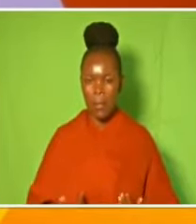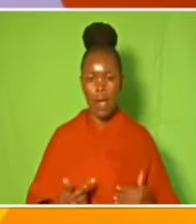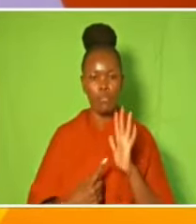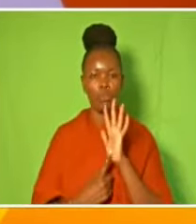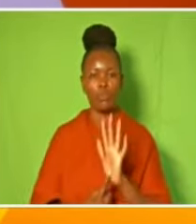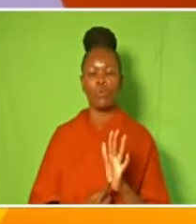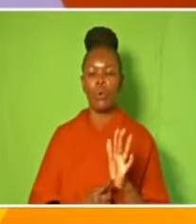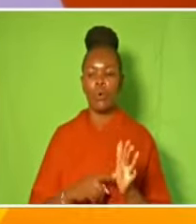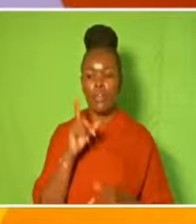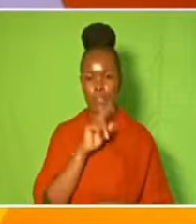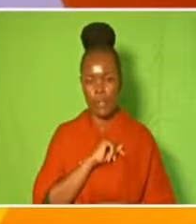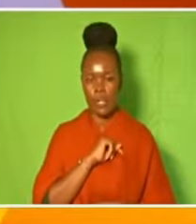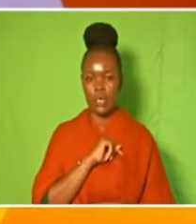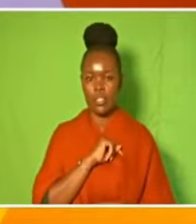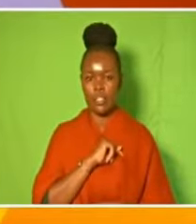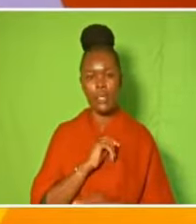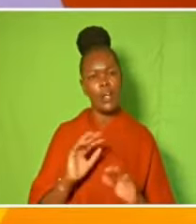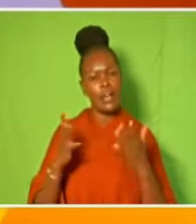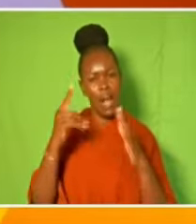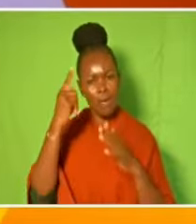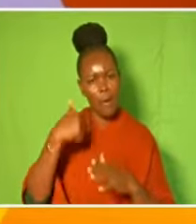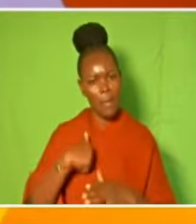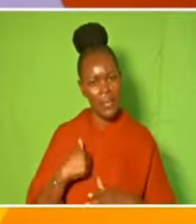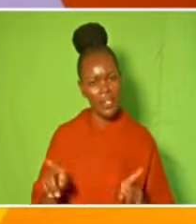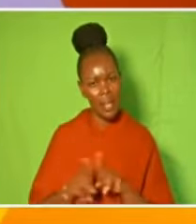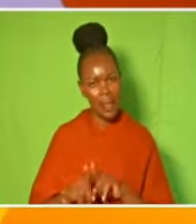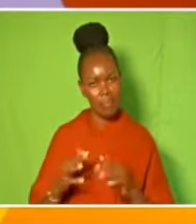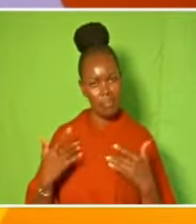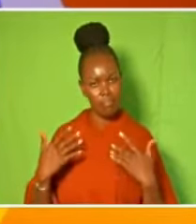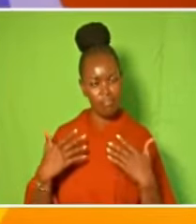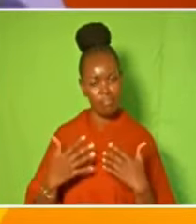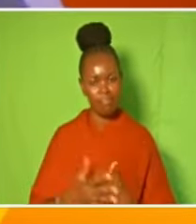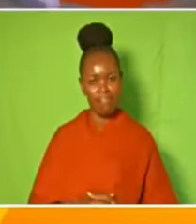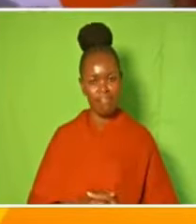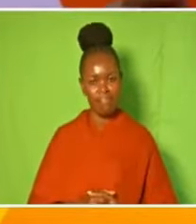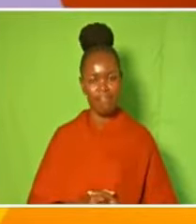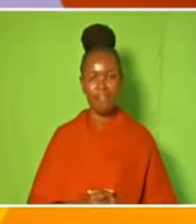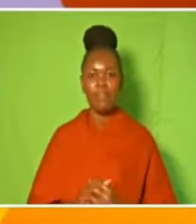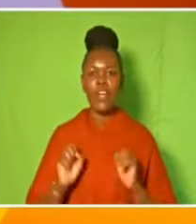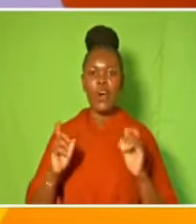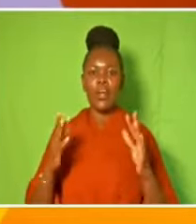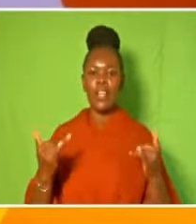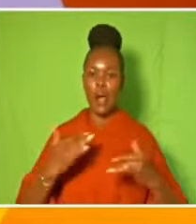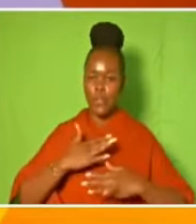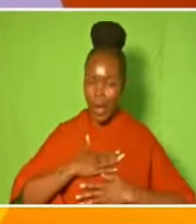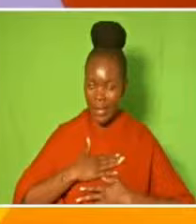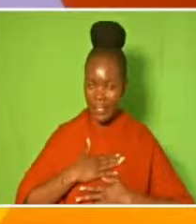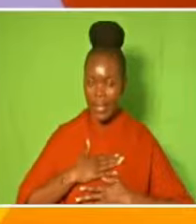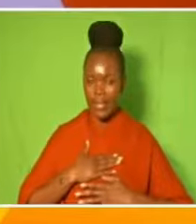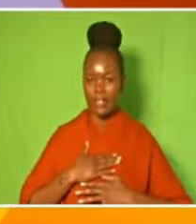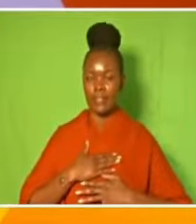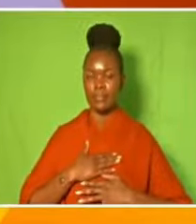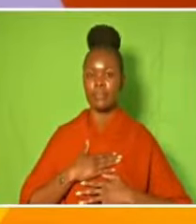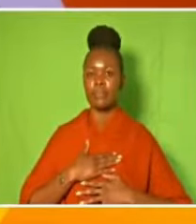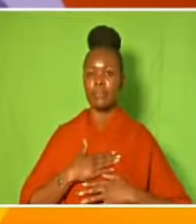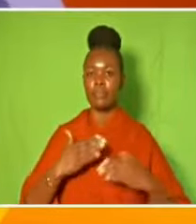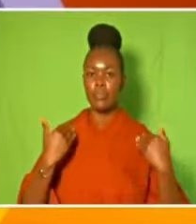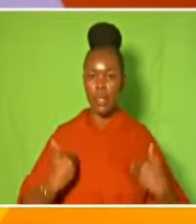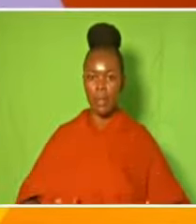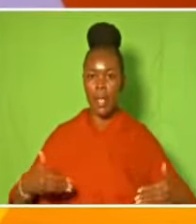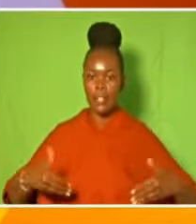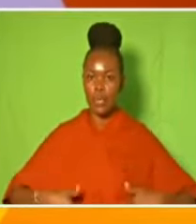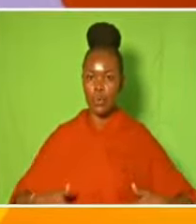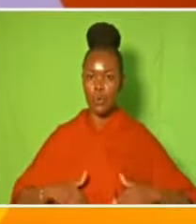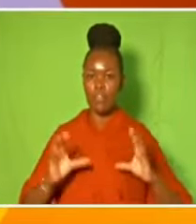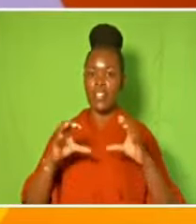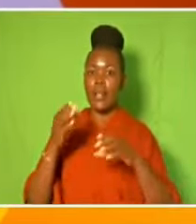kweli? Si mnipigia makofi. Now, Your Excellency, as a youth of this